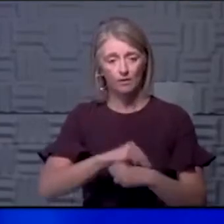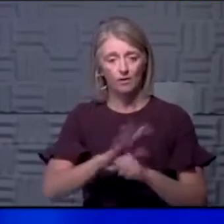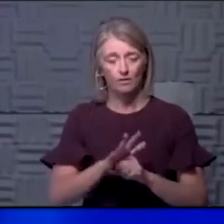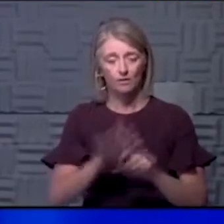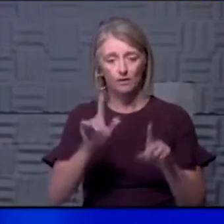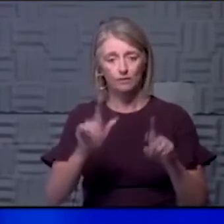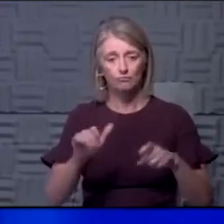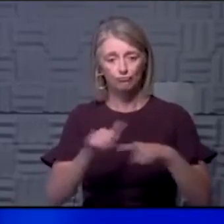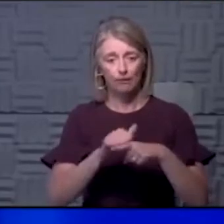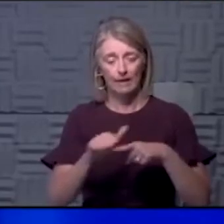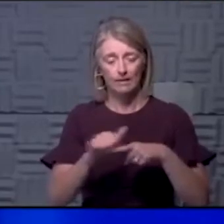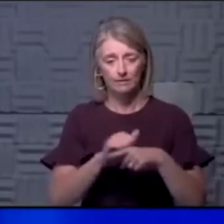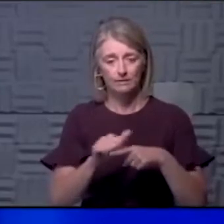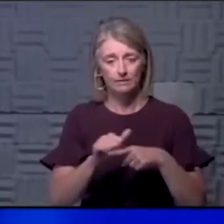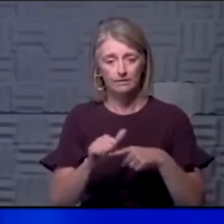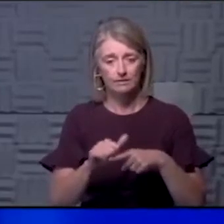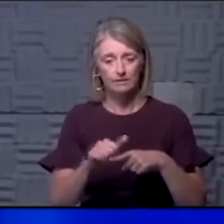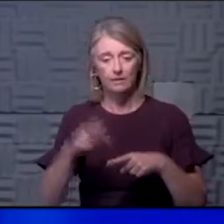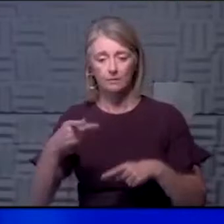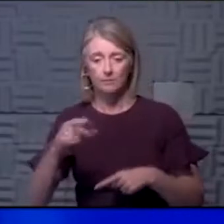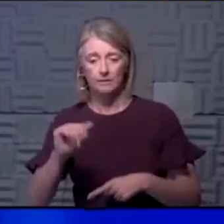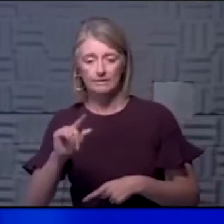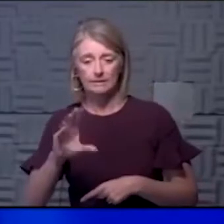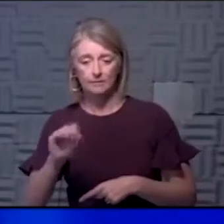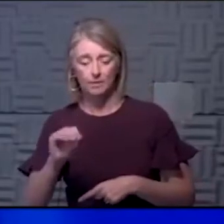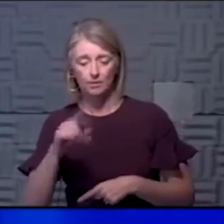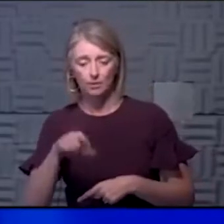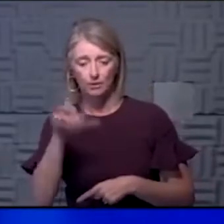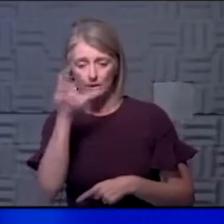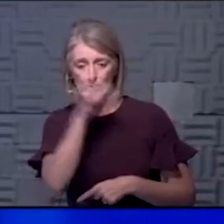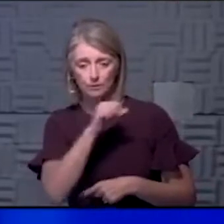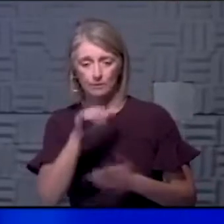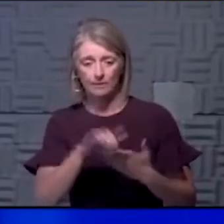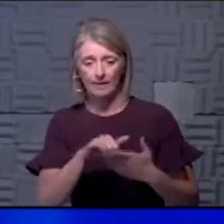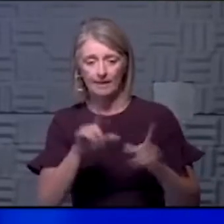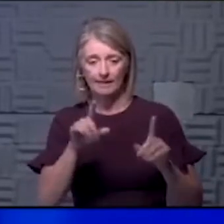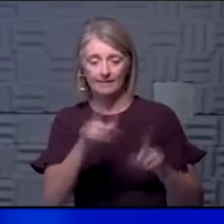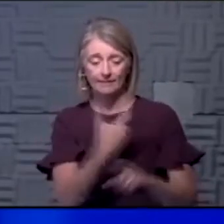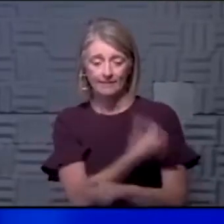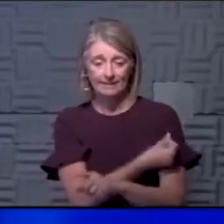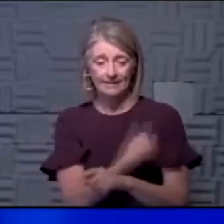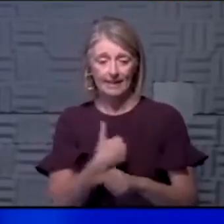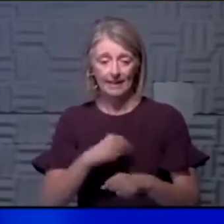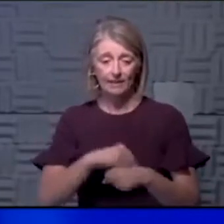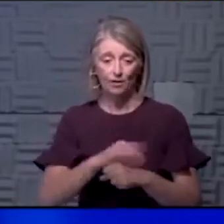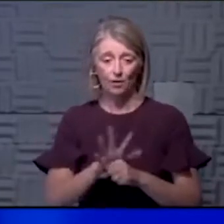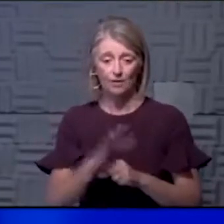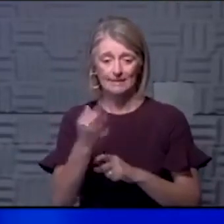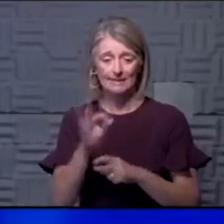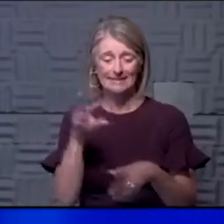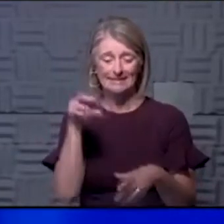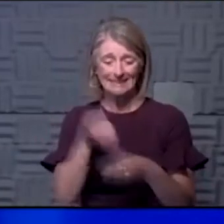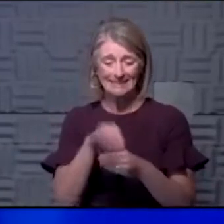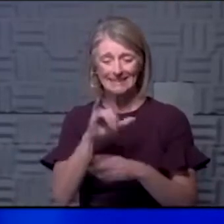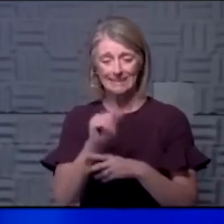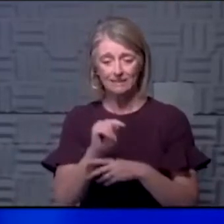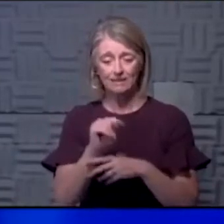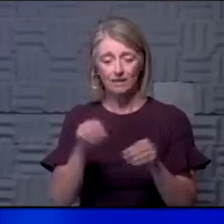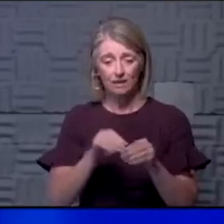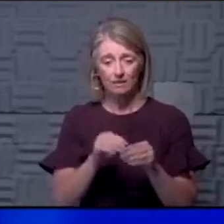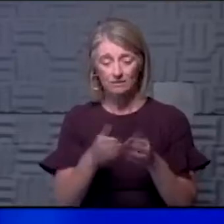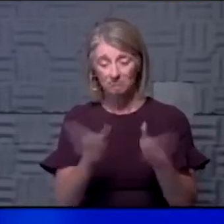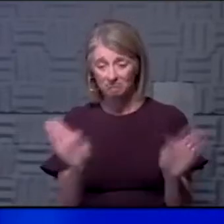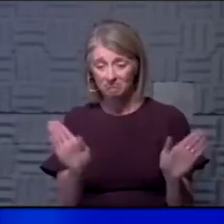vaccine trials, apart from placebo, are you to assume that that vaccine has COVID-19 in it? And is that something across the